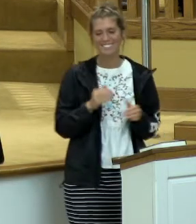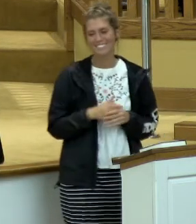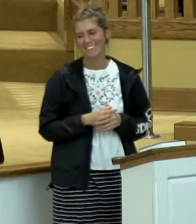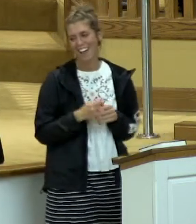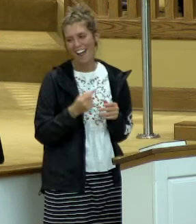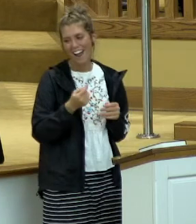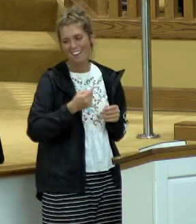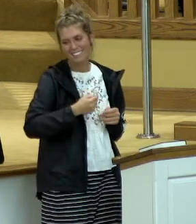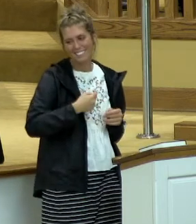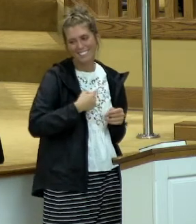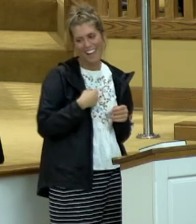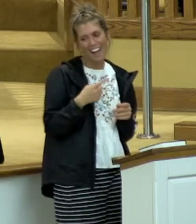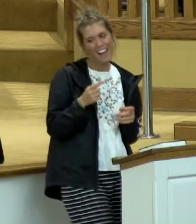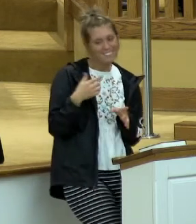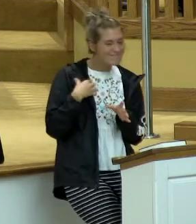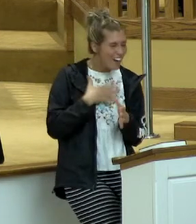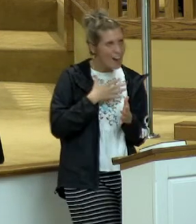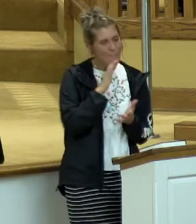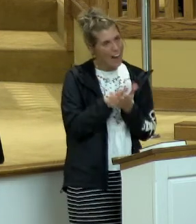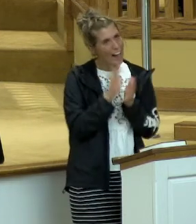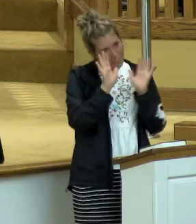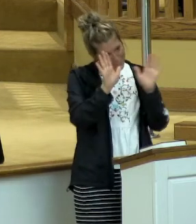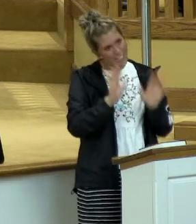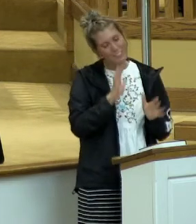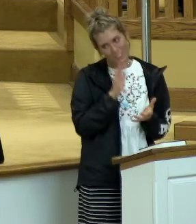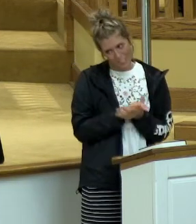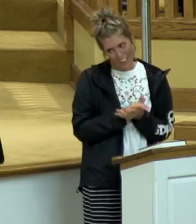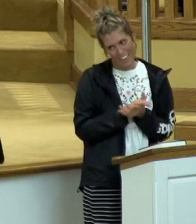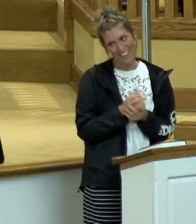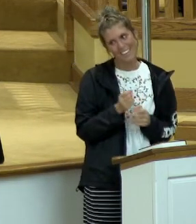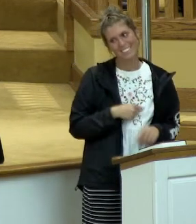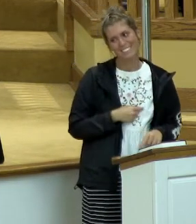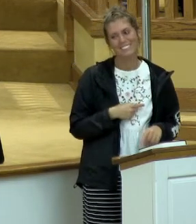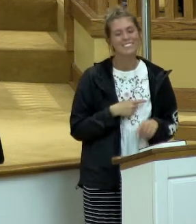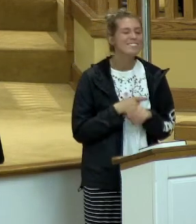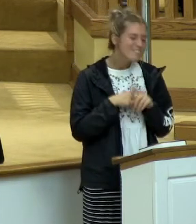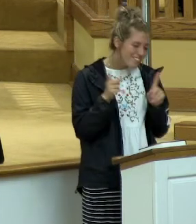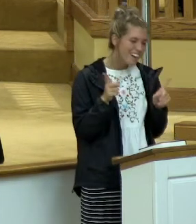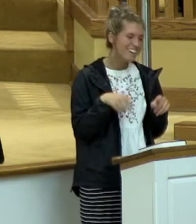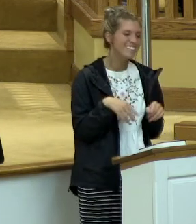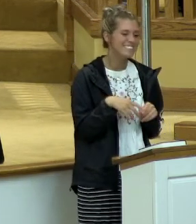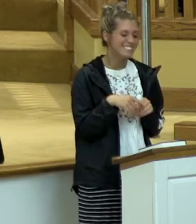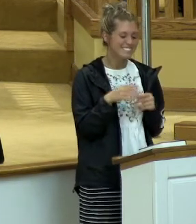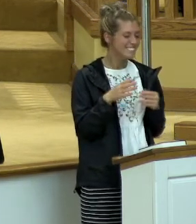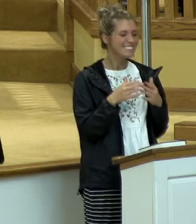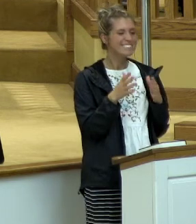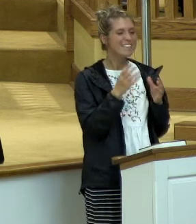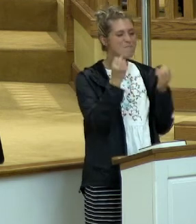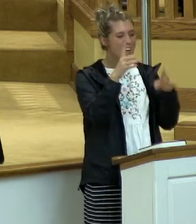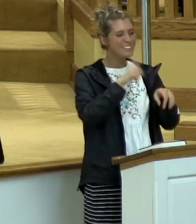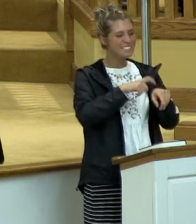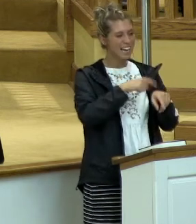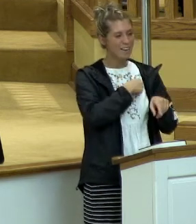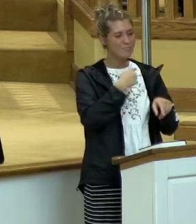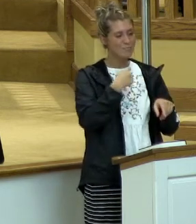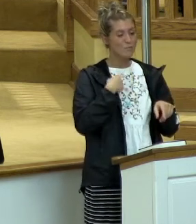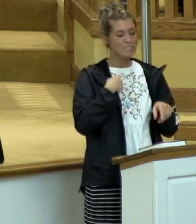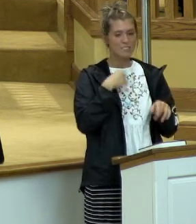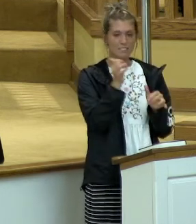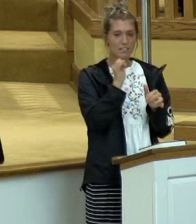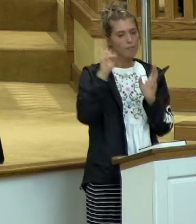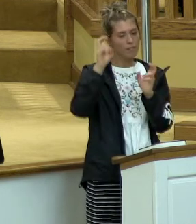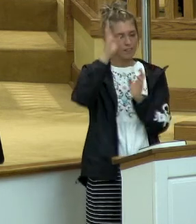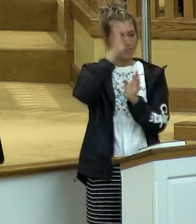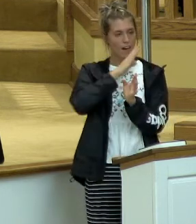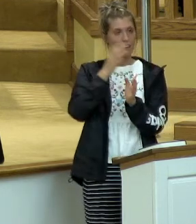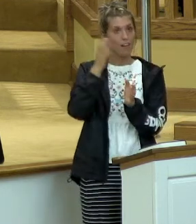Listen, I'm not throwing my wife under the bus. She's an amazing wife. She's a wonderful wife. But we're all about the truth tonight. Watch this now. Here's the deal, though. Many times we put our phone on silent